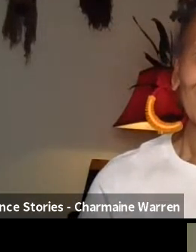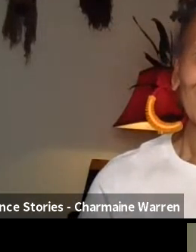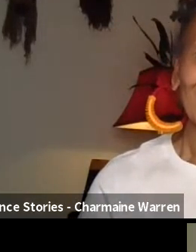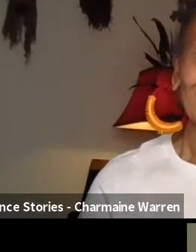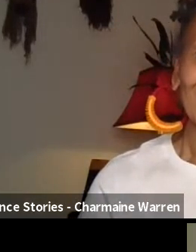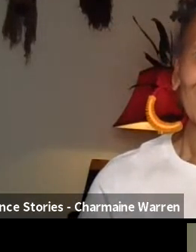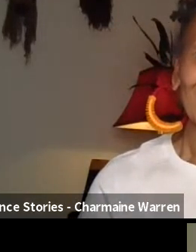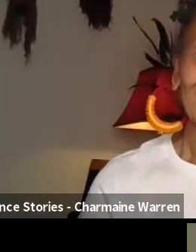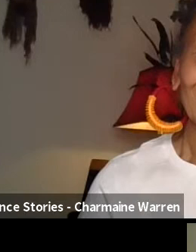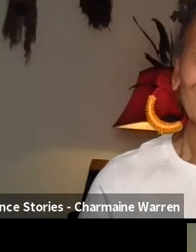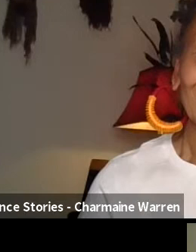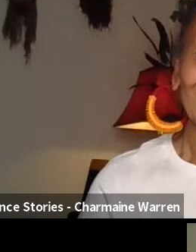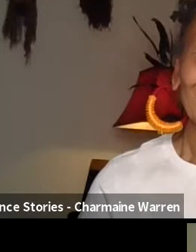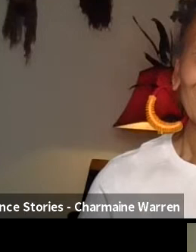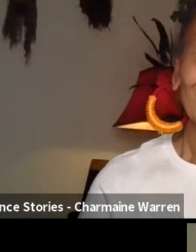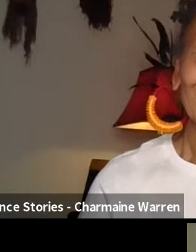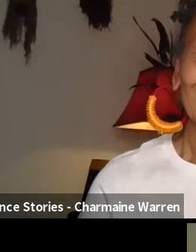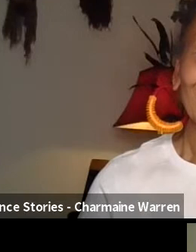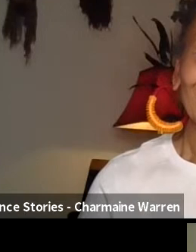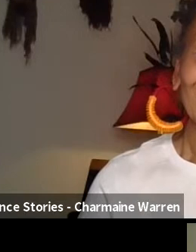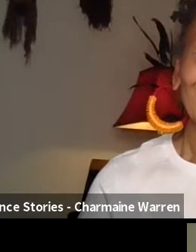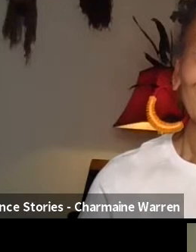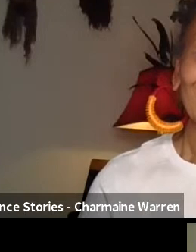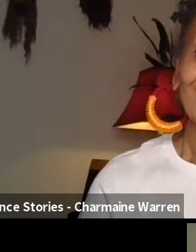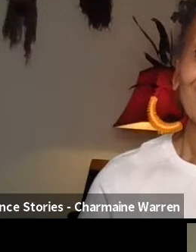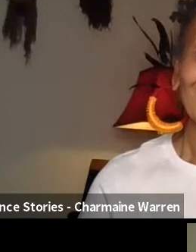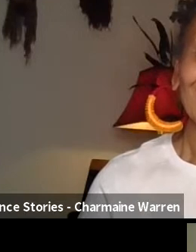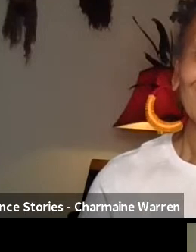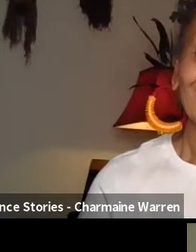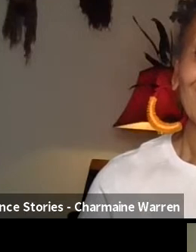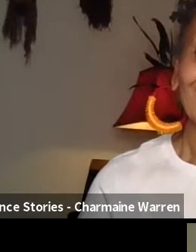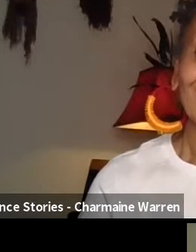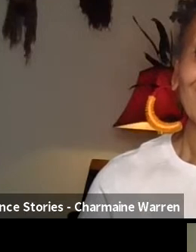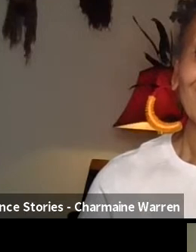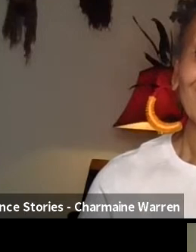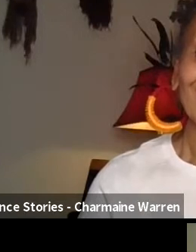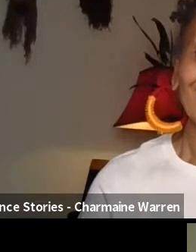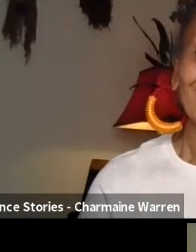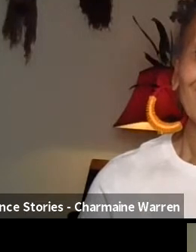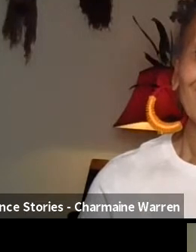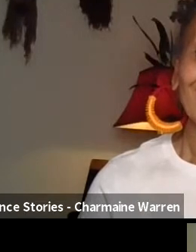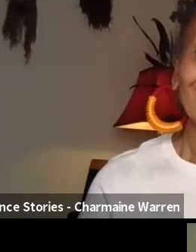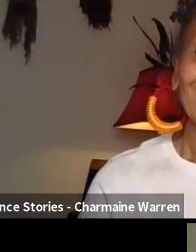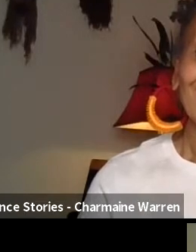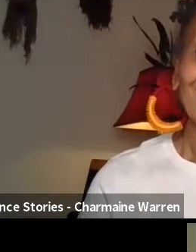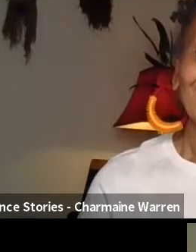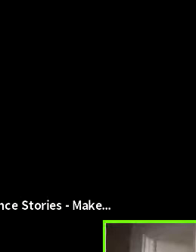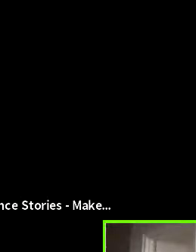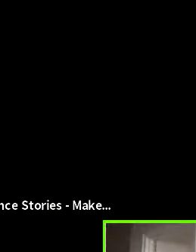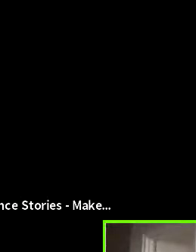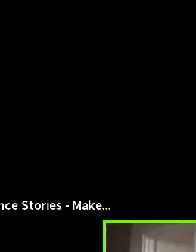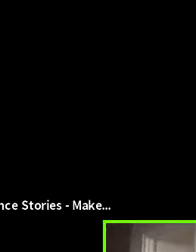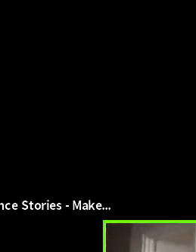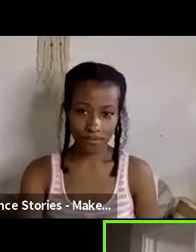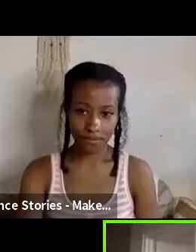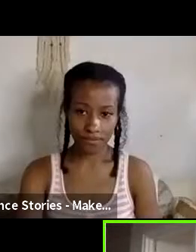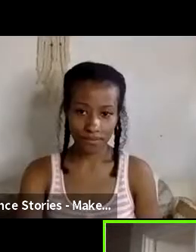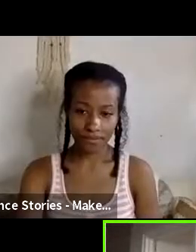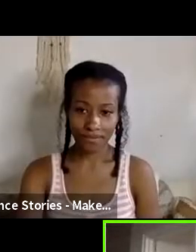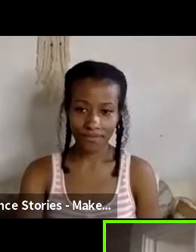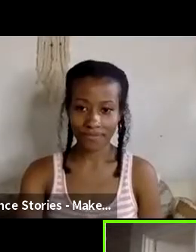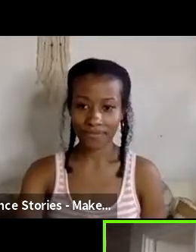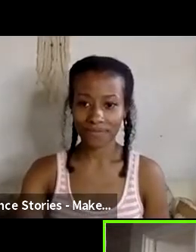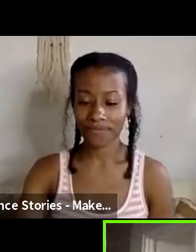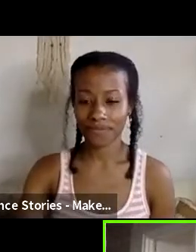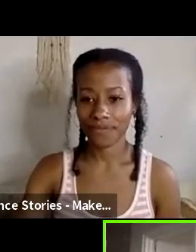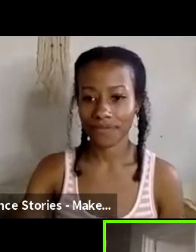and say that and do that, that was just awesome. So yeah. OHAG is a real one.